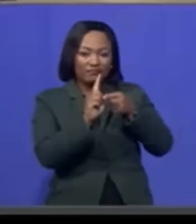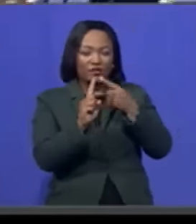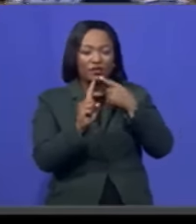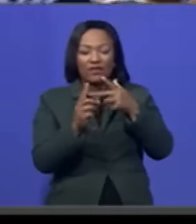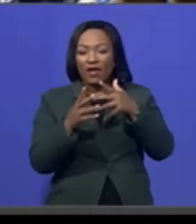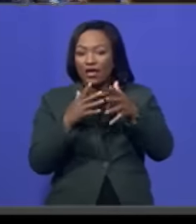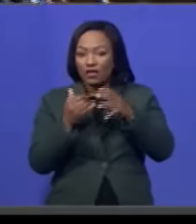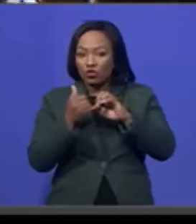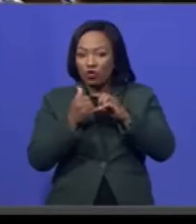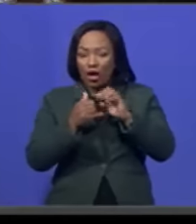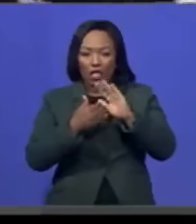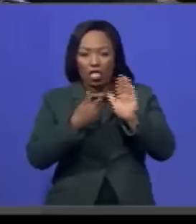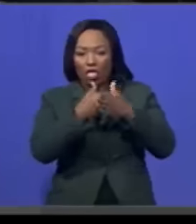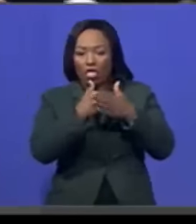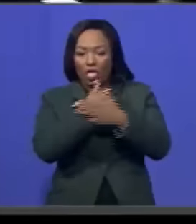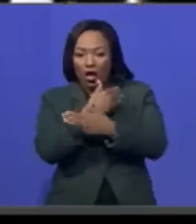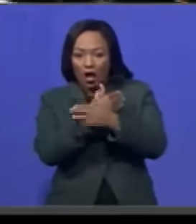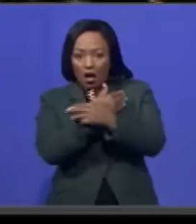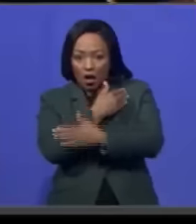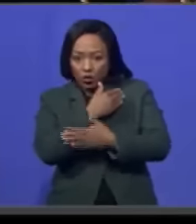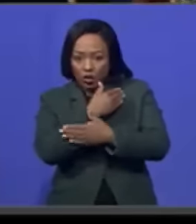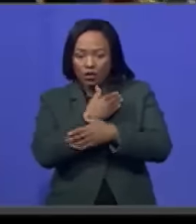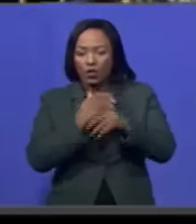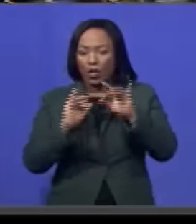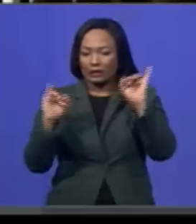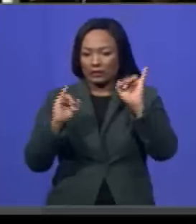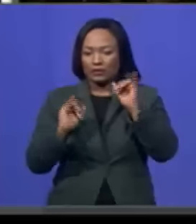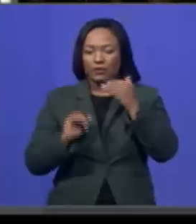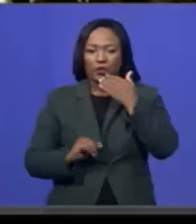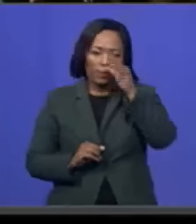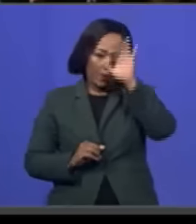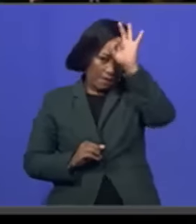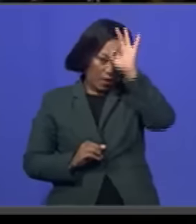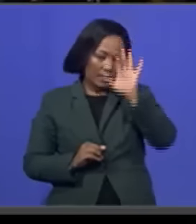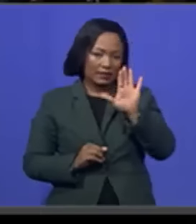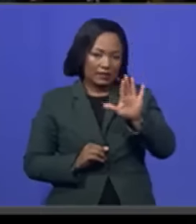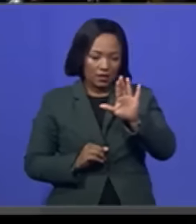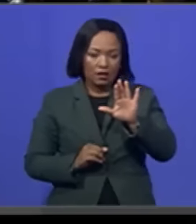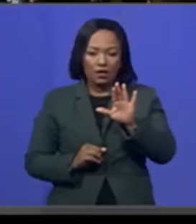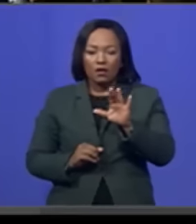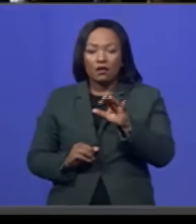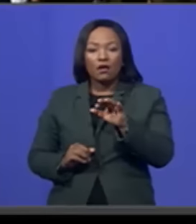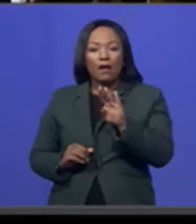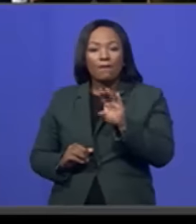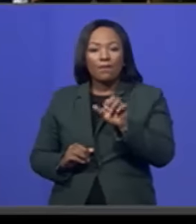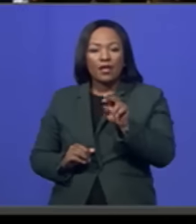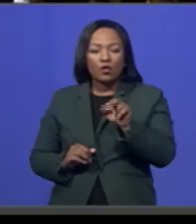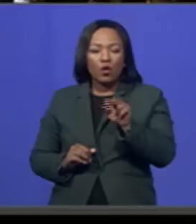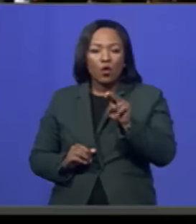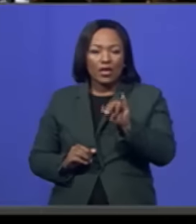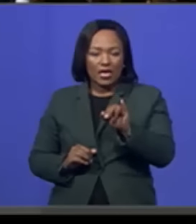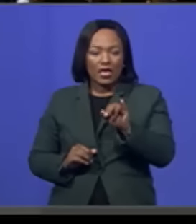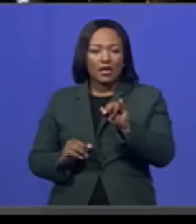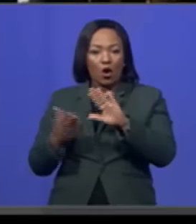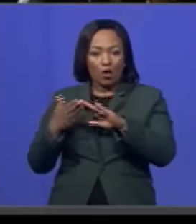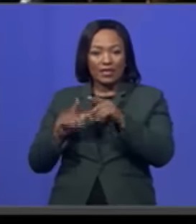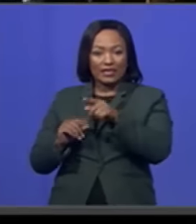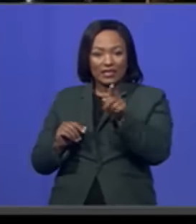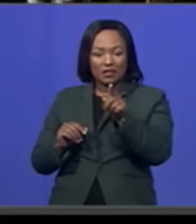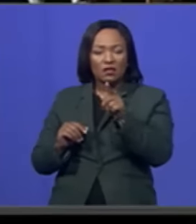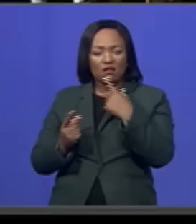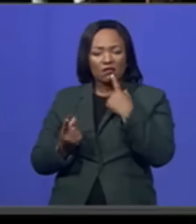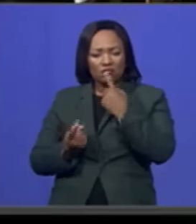ditshebeletso naheng e tla nkelwa mehato e matla ke sepolesa. Baahi ka bophara ba Pinone ba ntse ba lla ka melata e sena